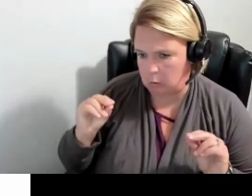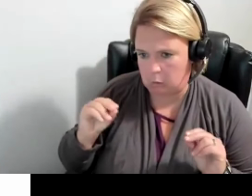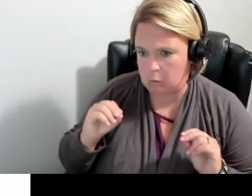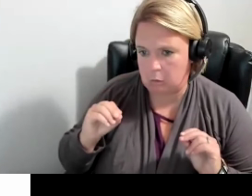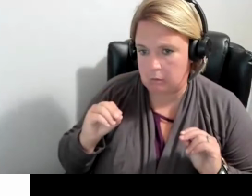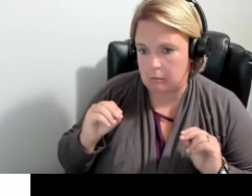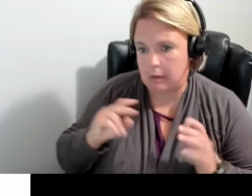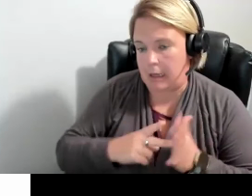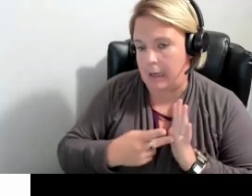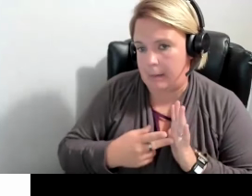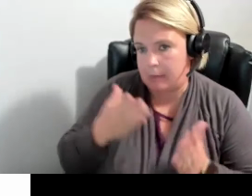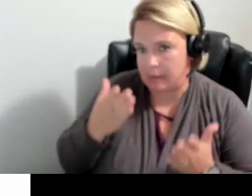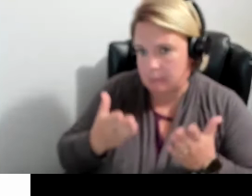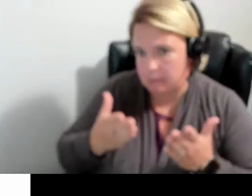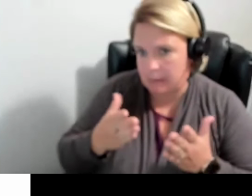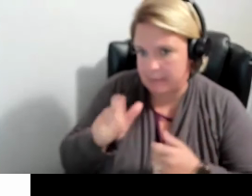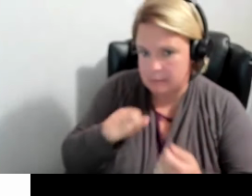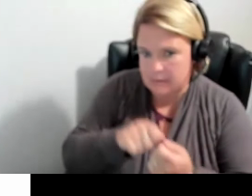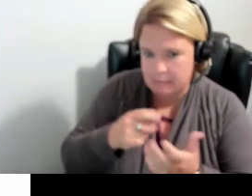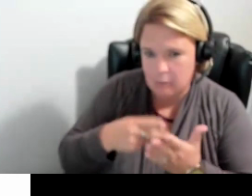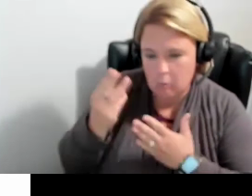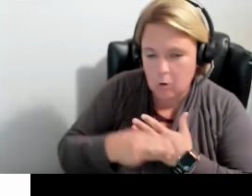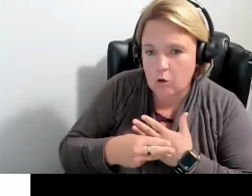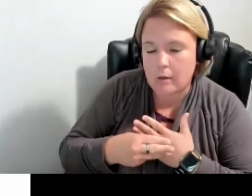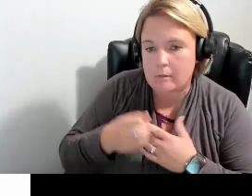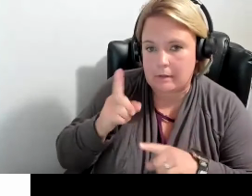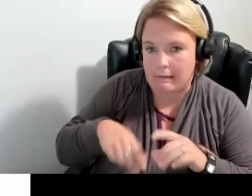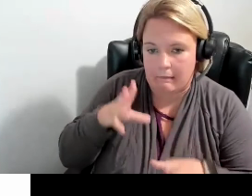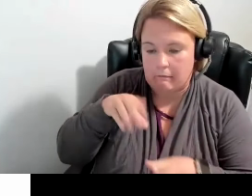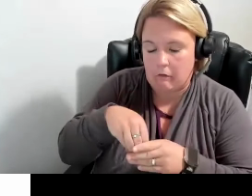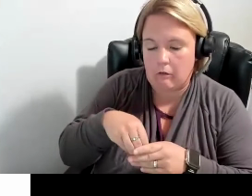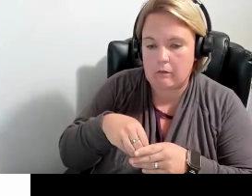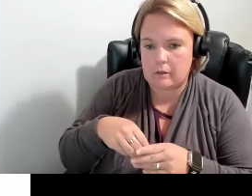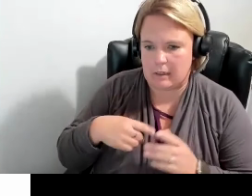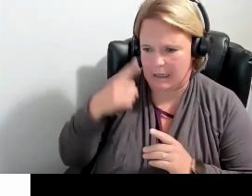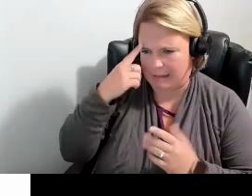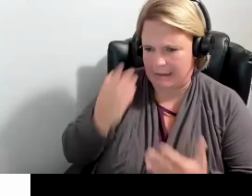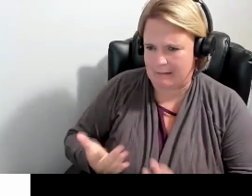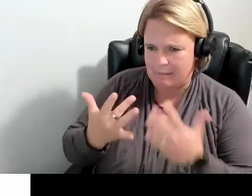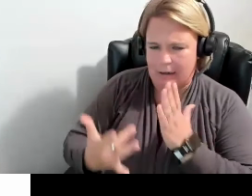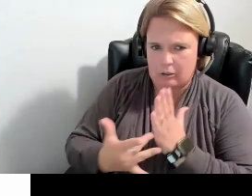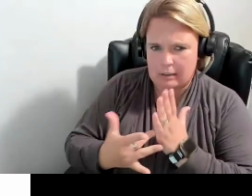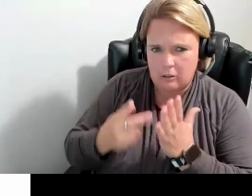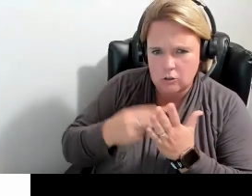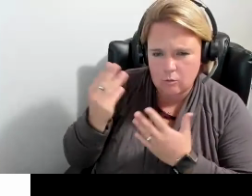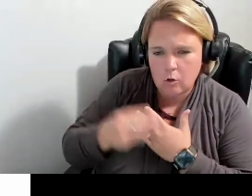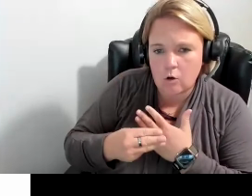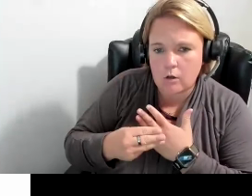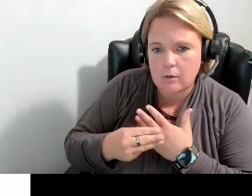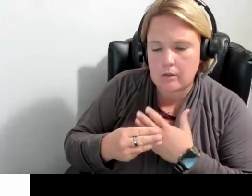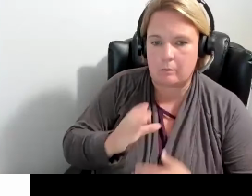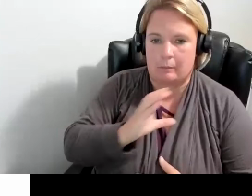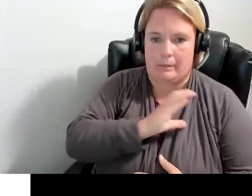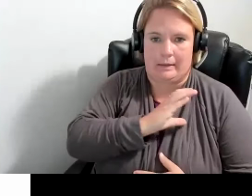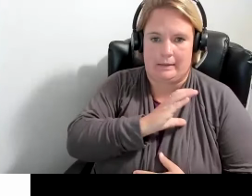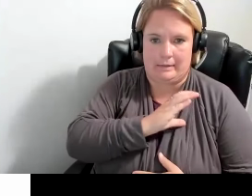think there might be certain programs they wouldn't be able to do, like, I think is it like the fire technology program or Police Academy has. the